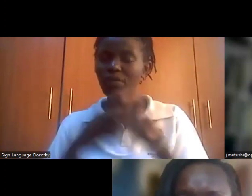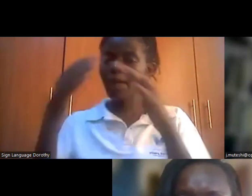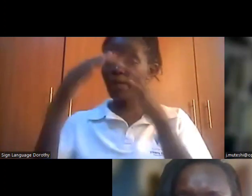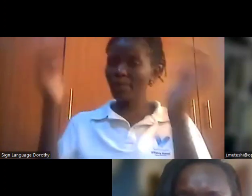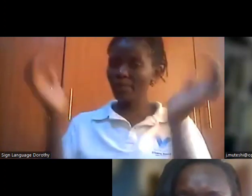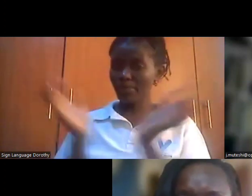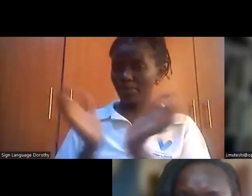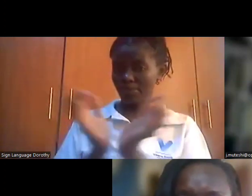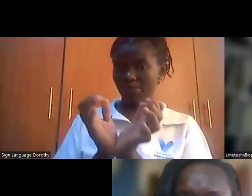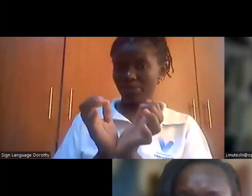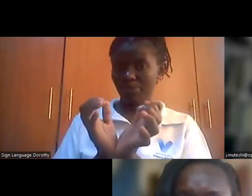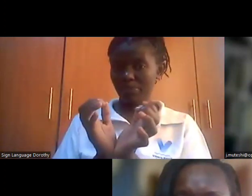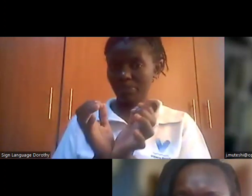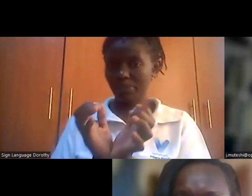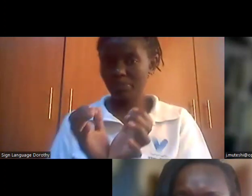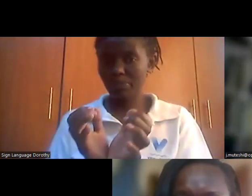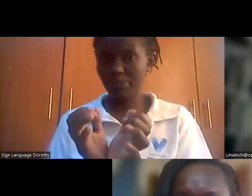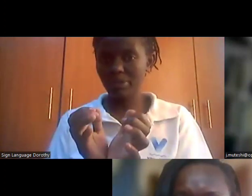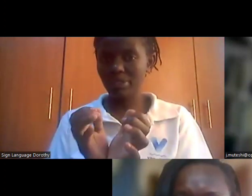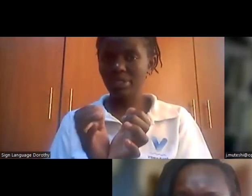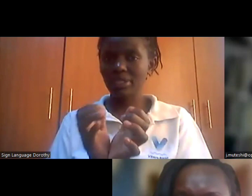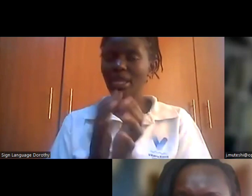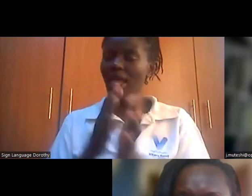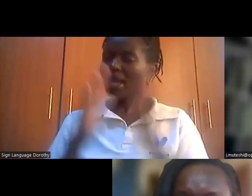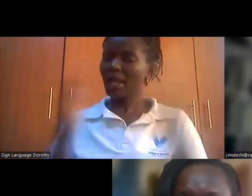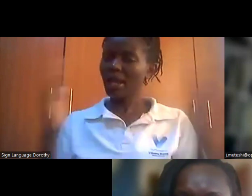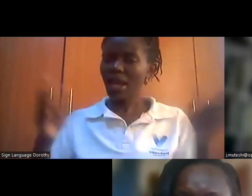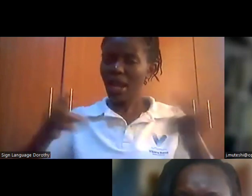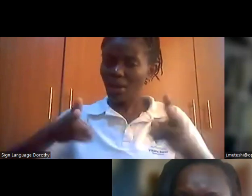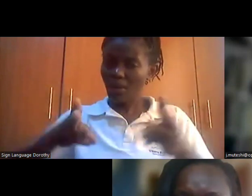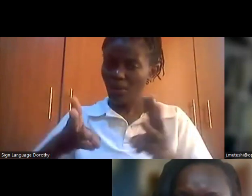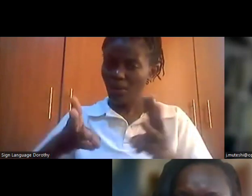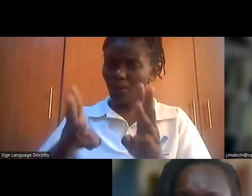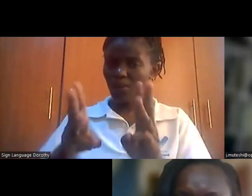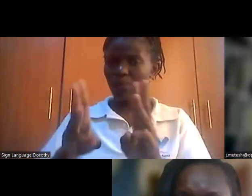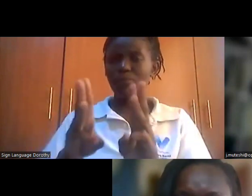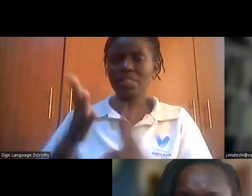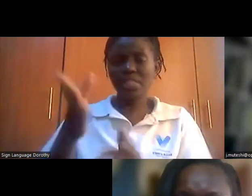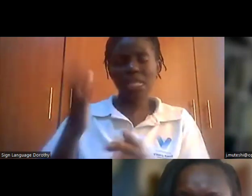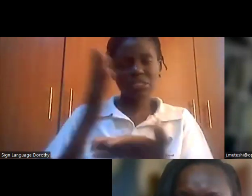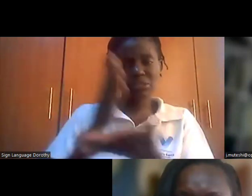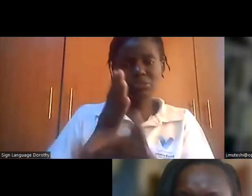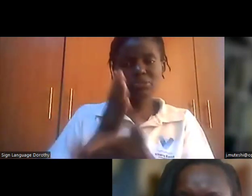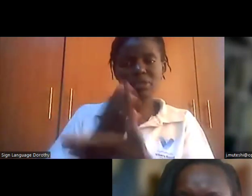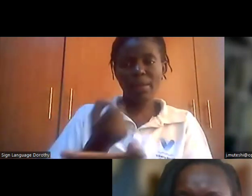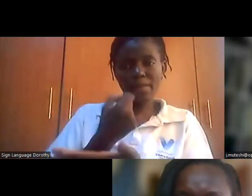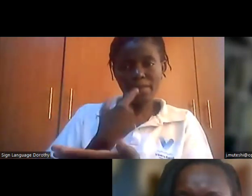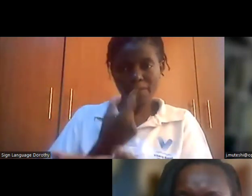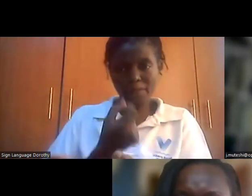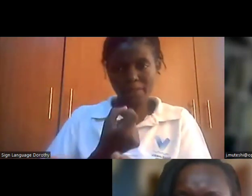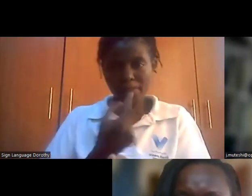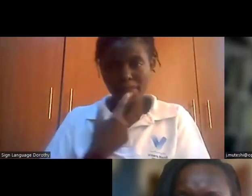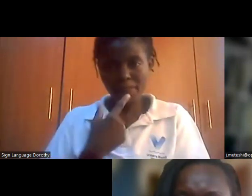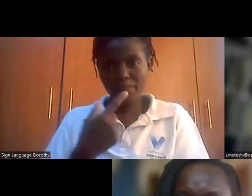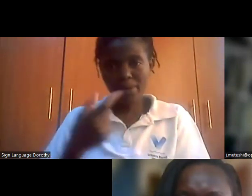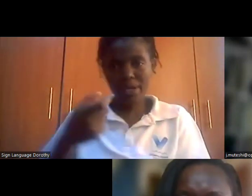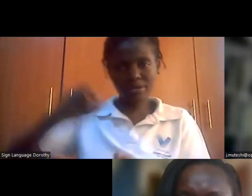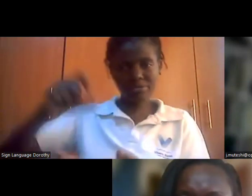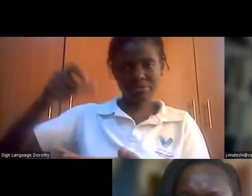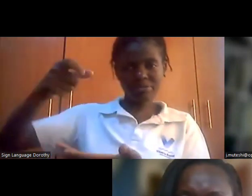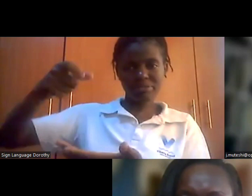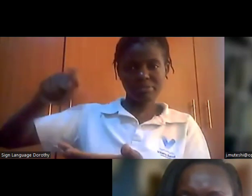that reiterates for us again that there is increasing medicalization, or where it's not increasing, there is